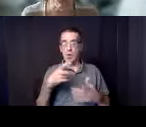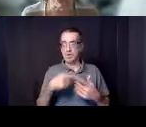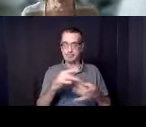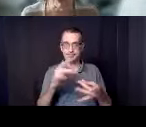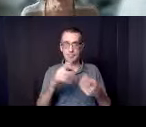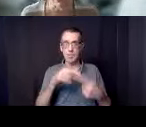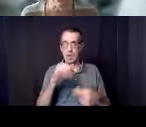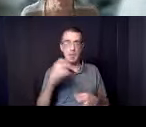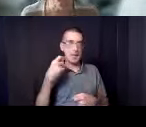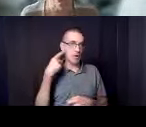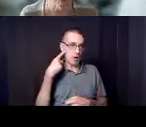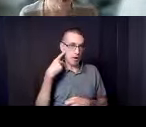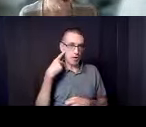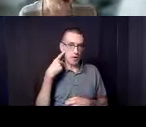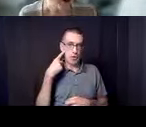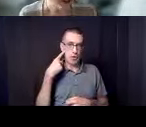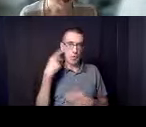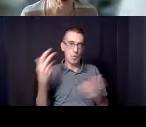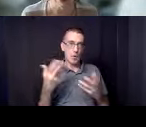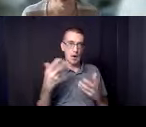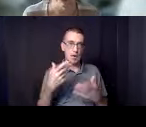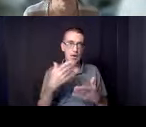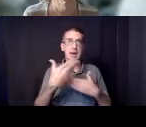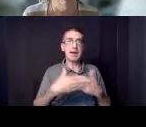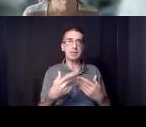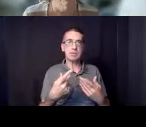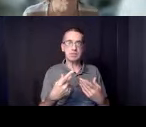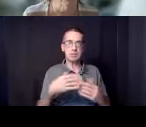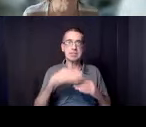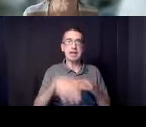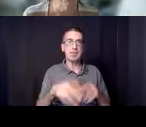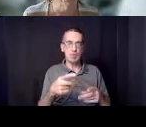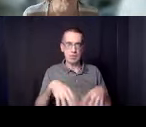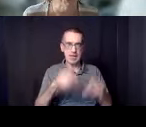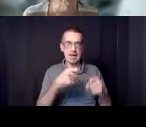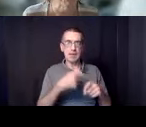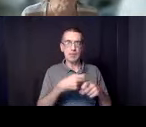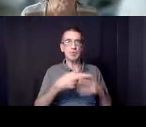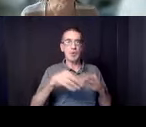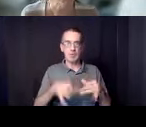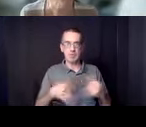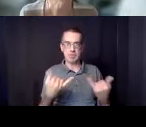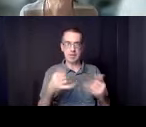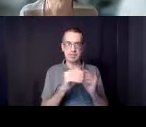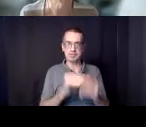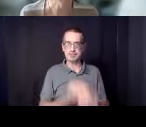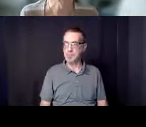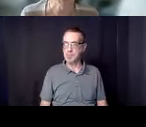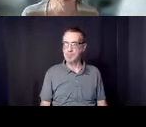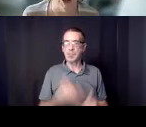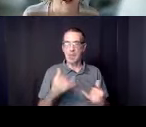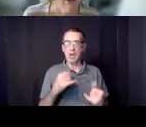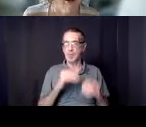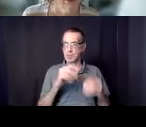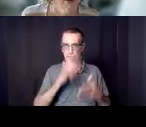want to make sure we hear what one next step you're going to take today as a result of the session. So now we'll do a